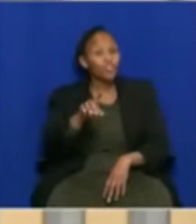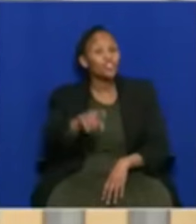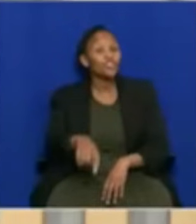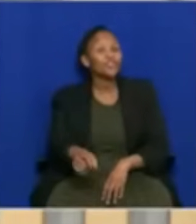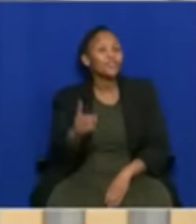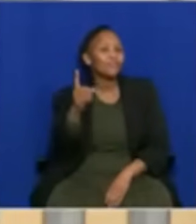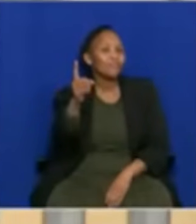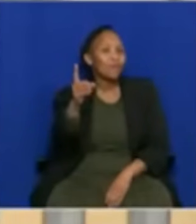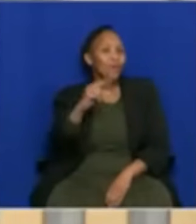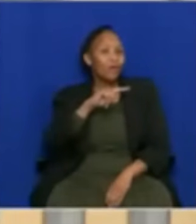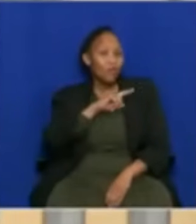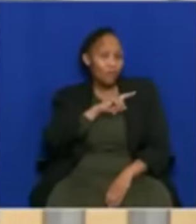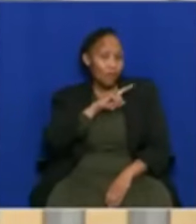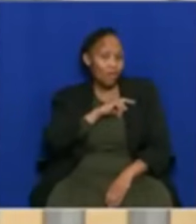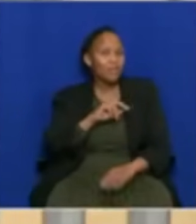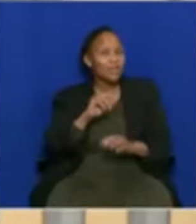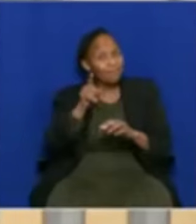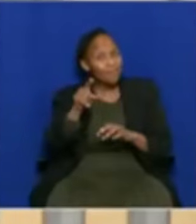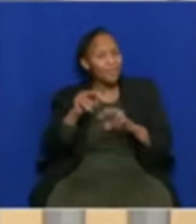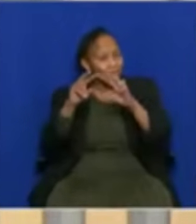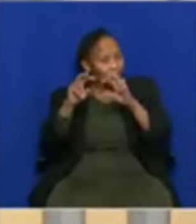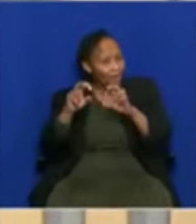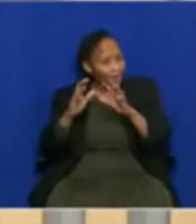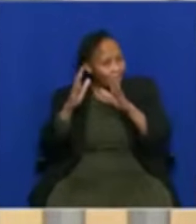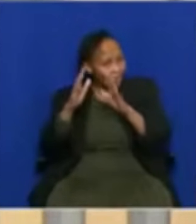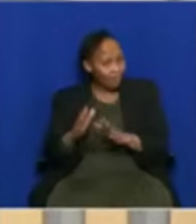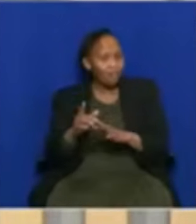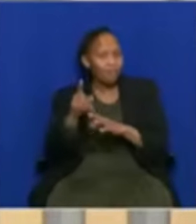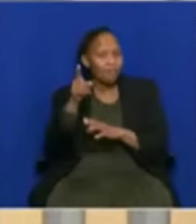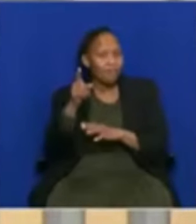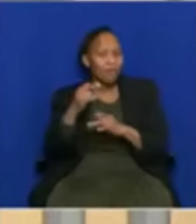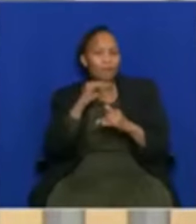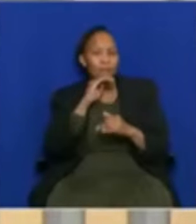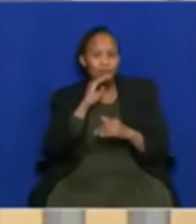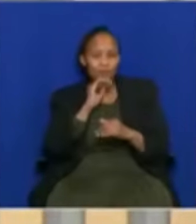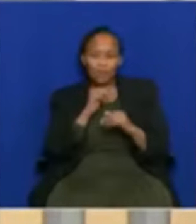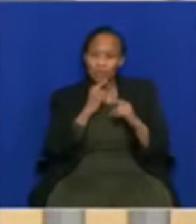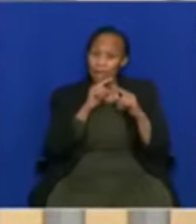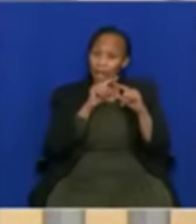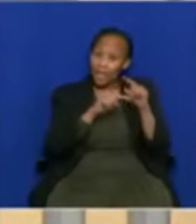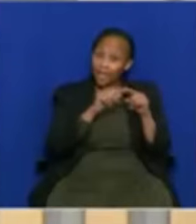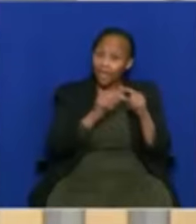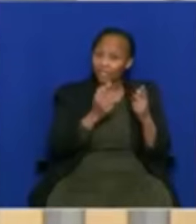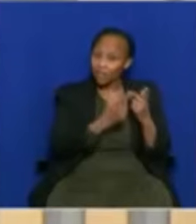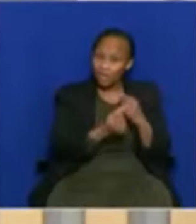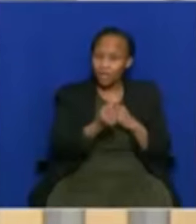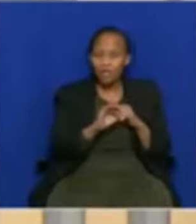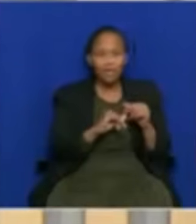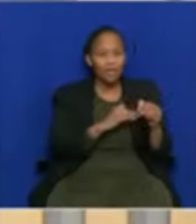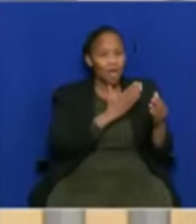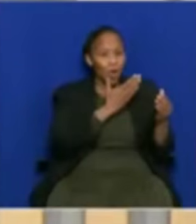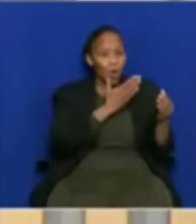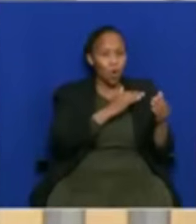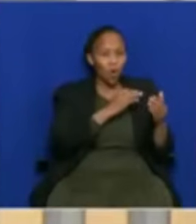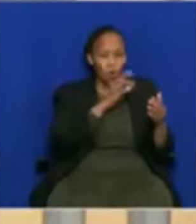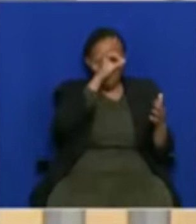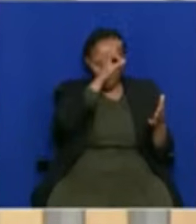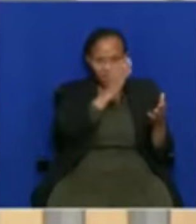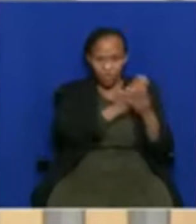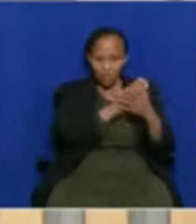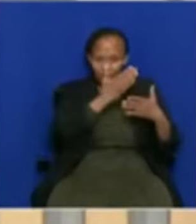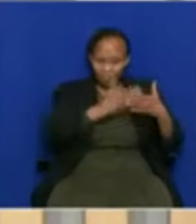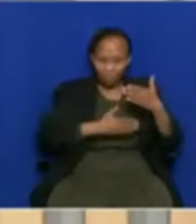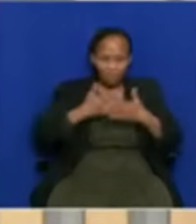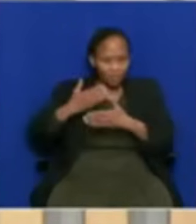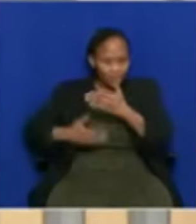does inspections. There's an allegation that is made. These dockets are scanned, but in some of them, they have allegations.